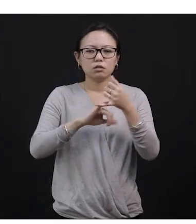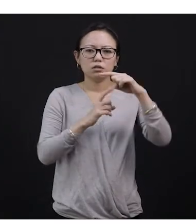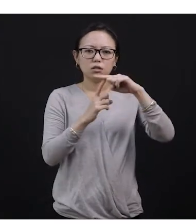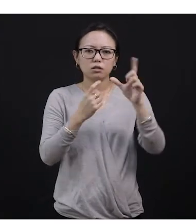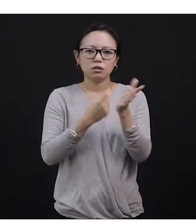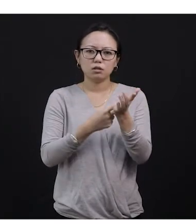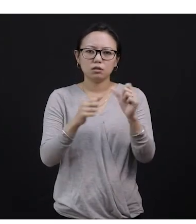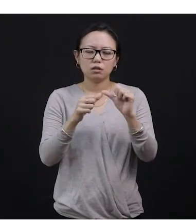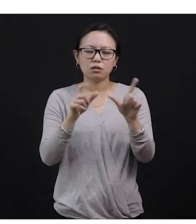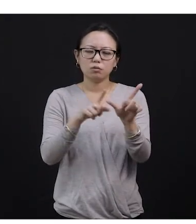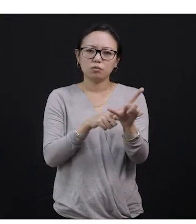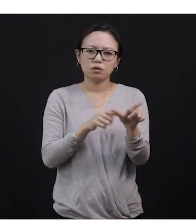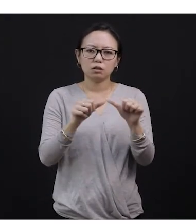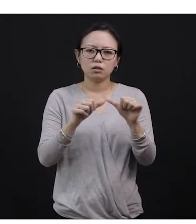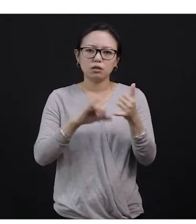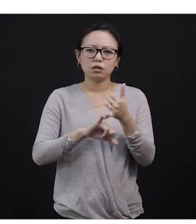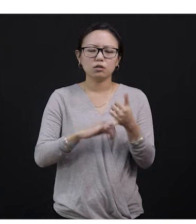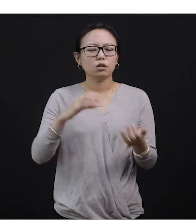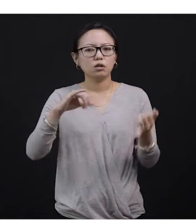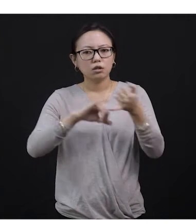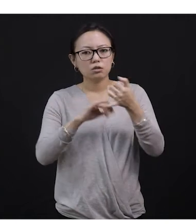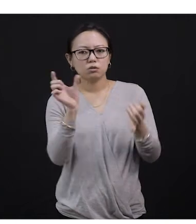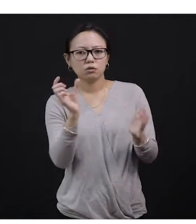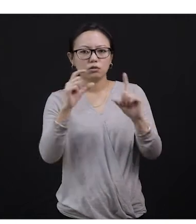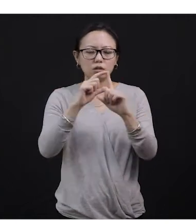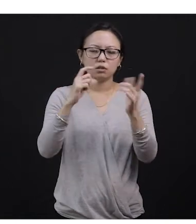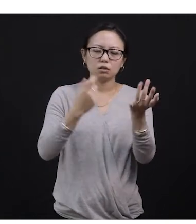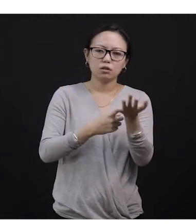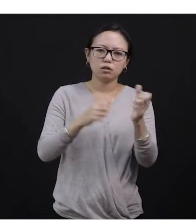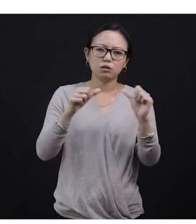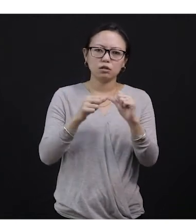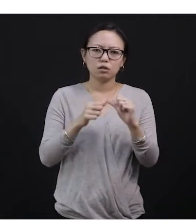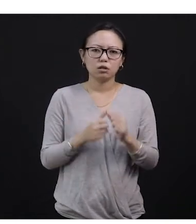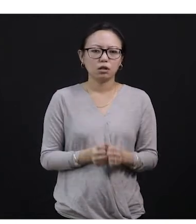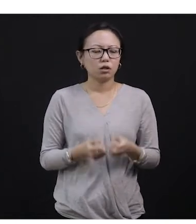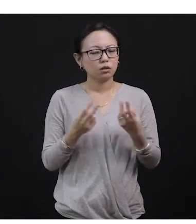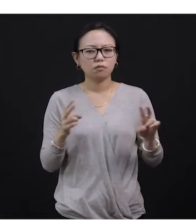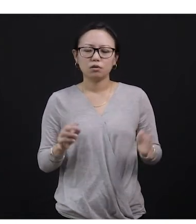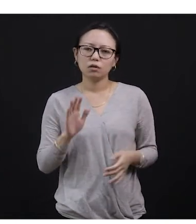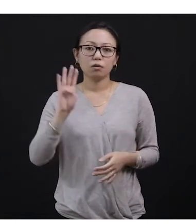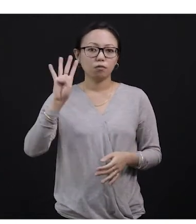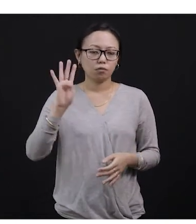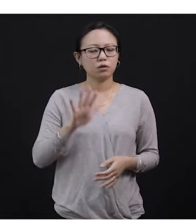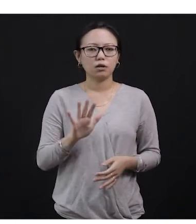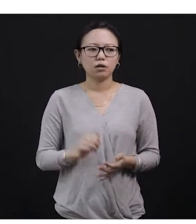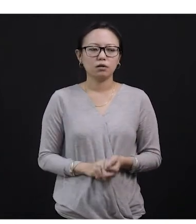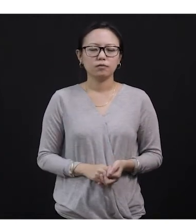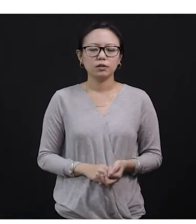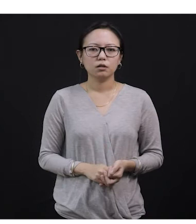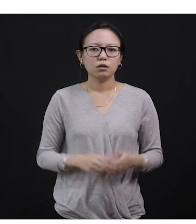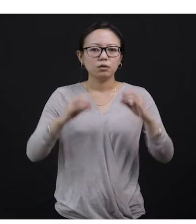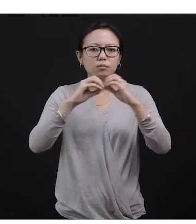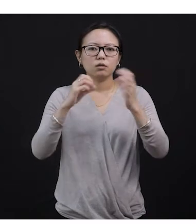involved in the temples, all right? Whatever things were done in the temple, the Brahmins does that. Now